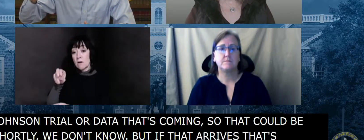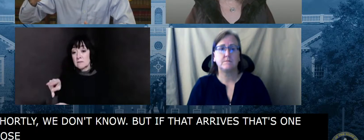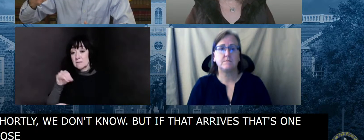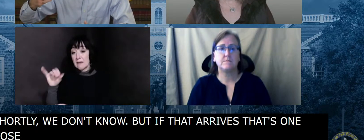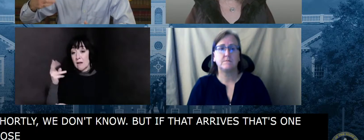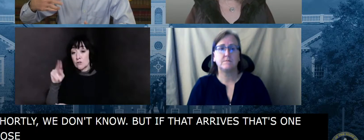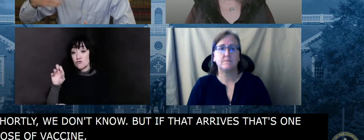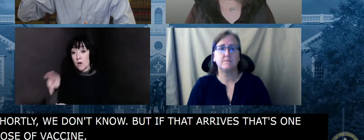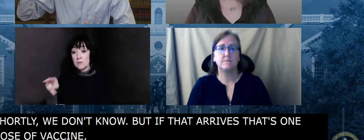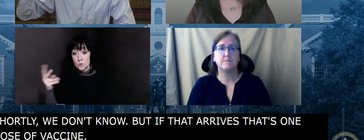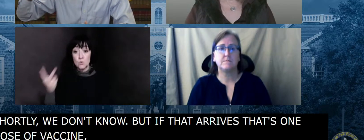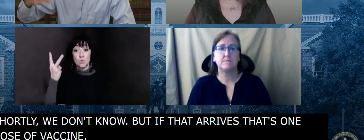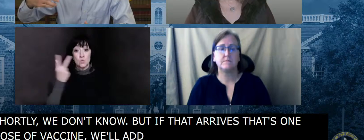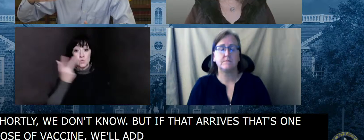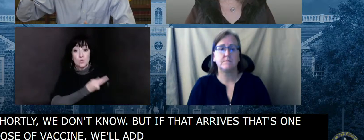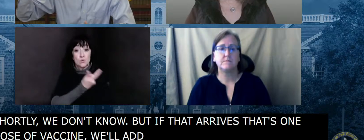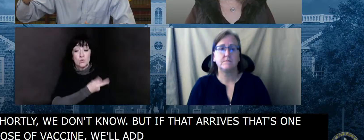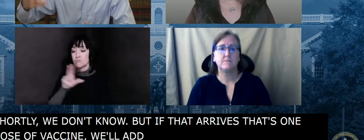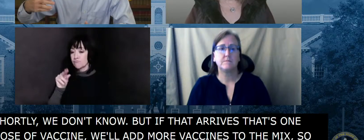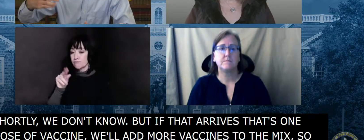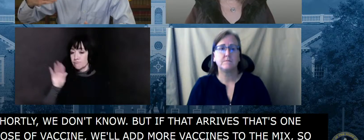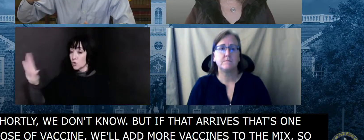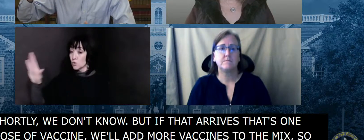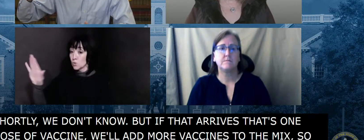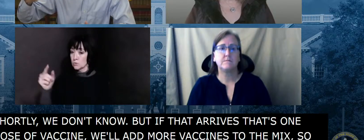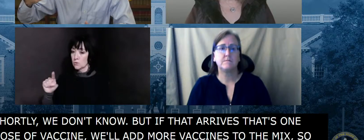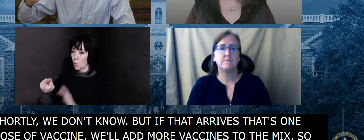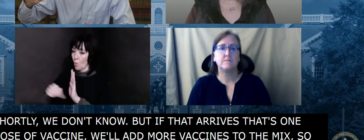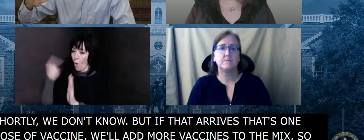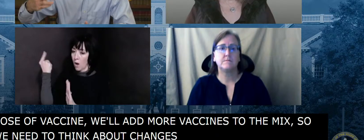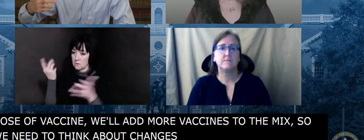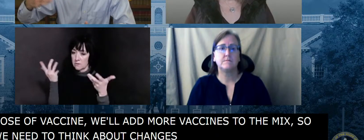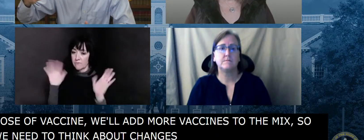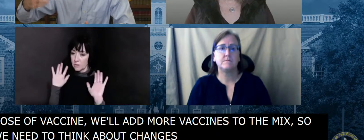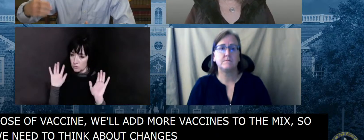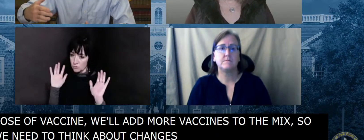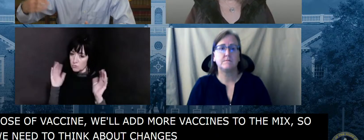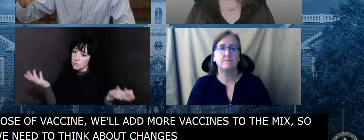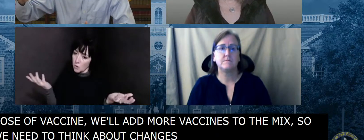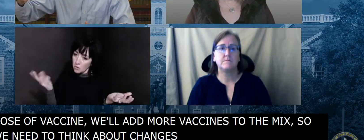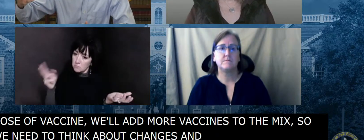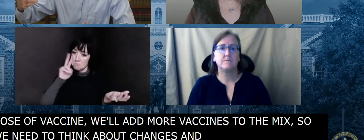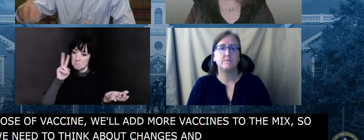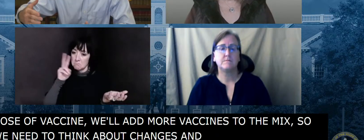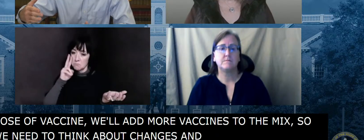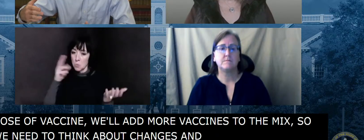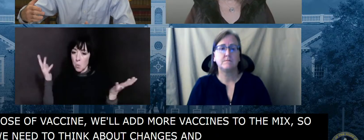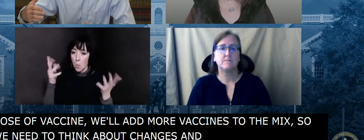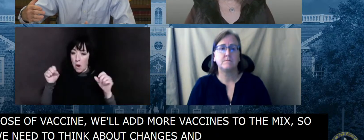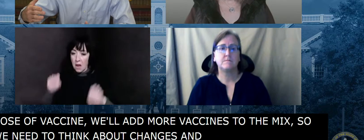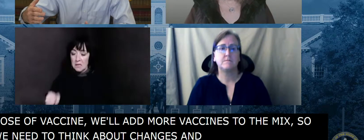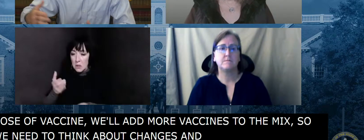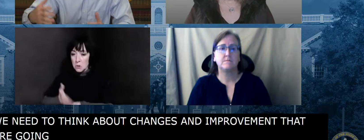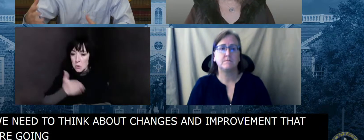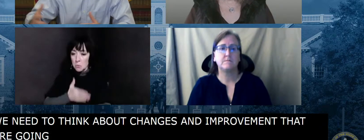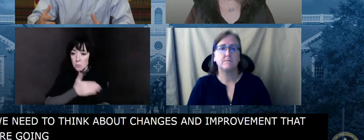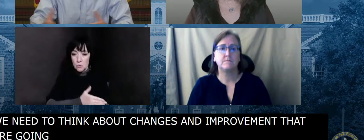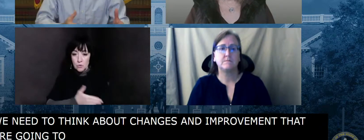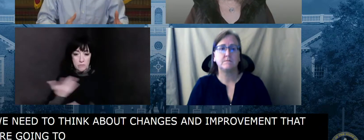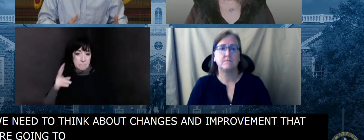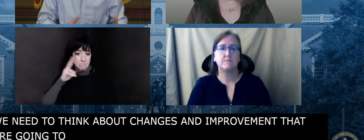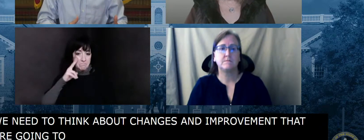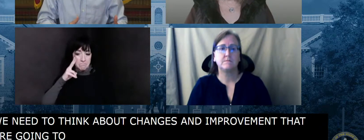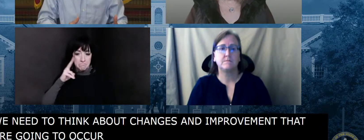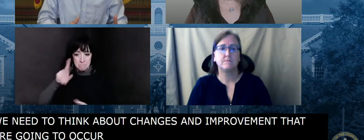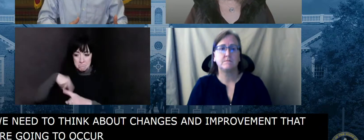to think about changes and improvements that are going to occur over the next weeks and months to factor into